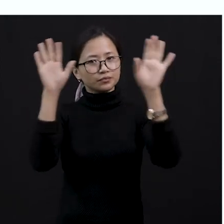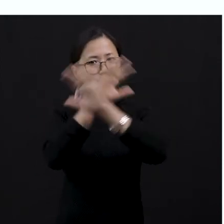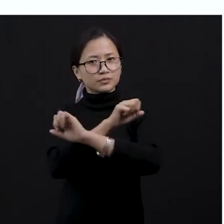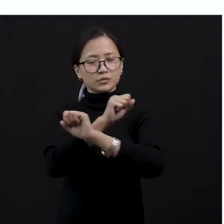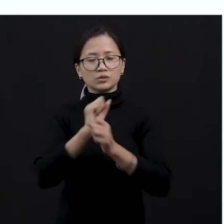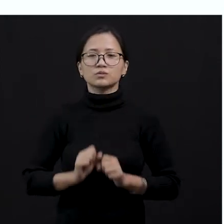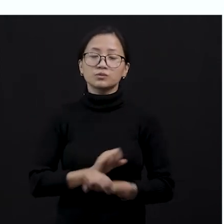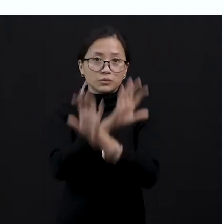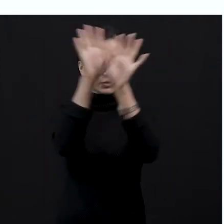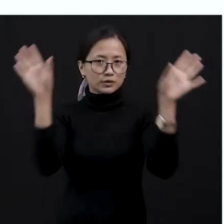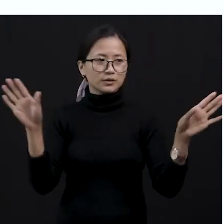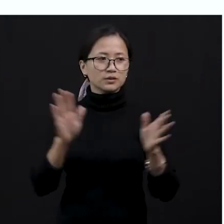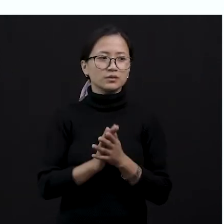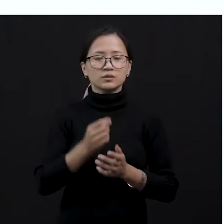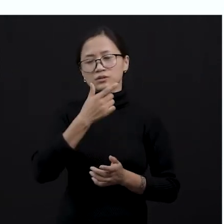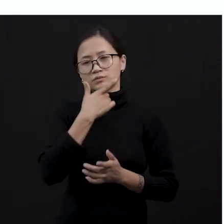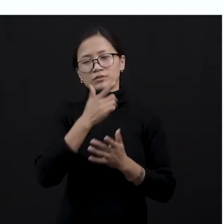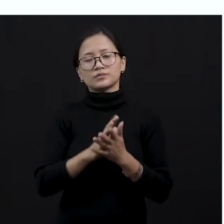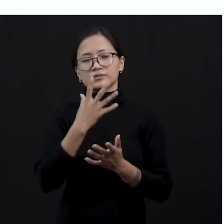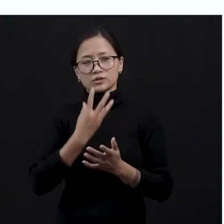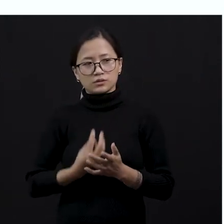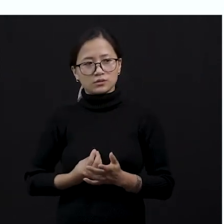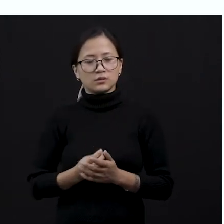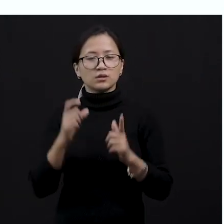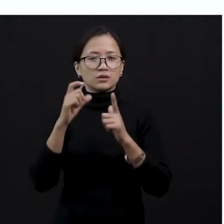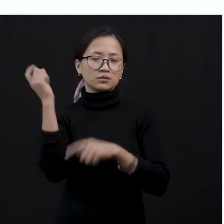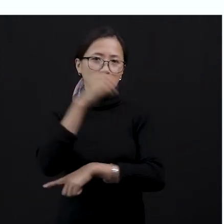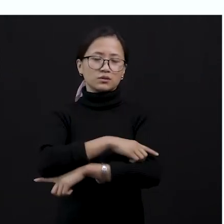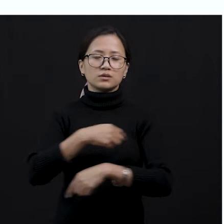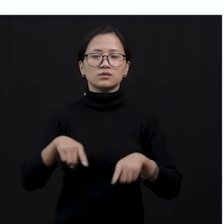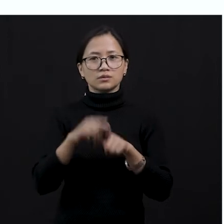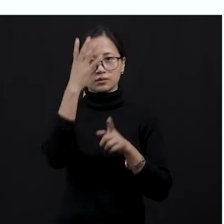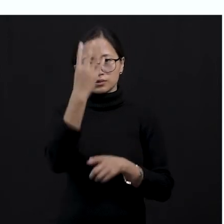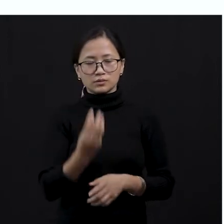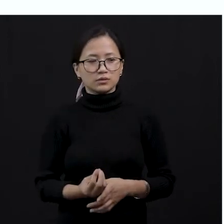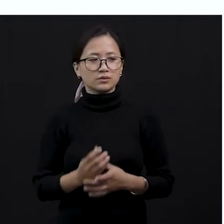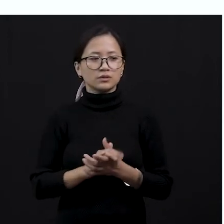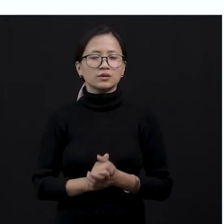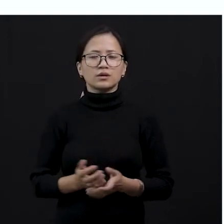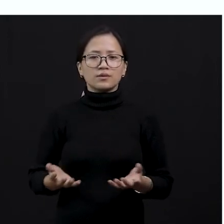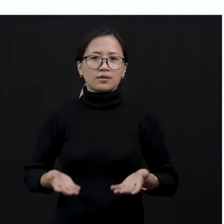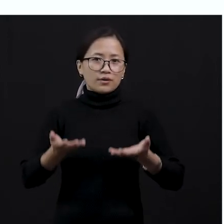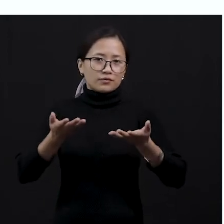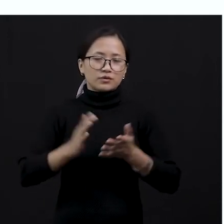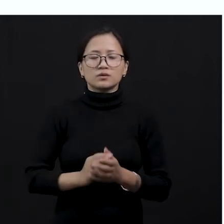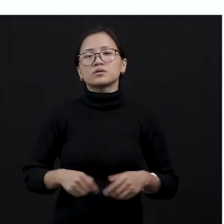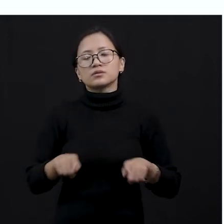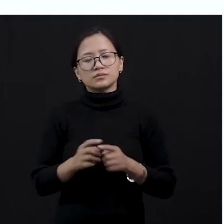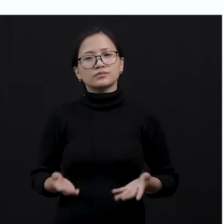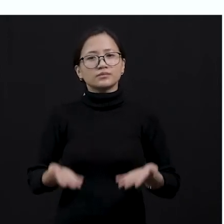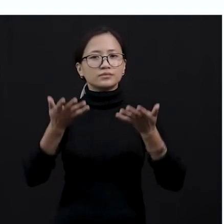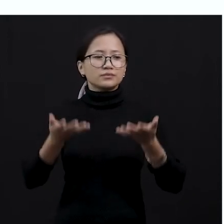dark will be light, smile, frown. Day will be night, heavy will be